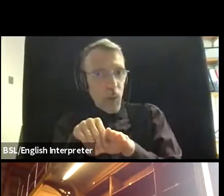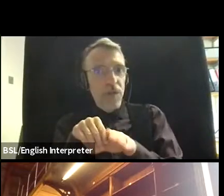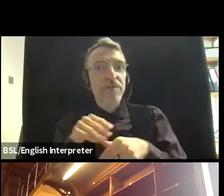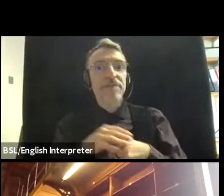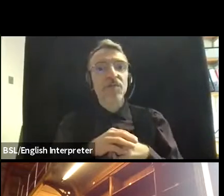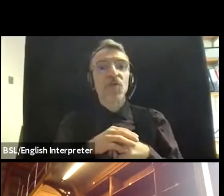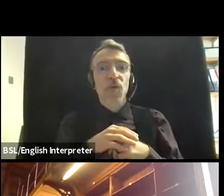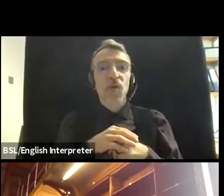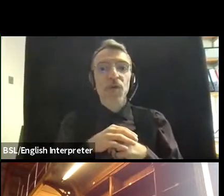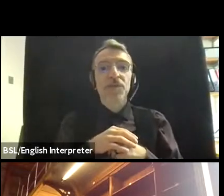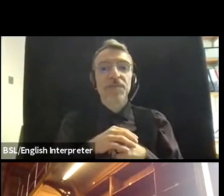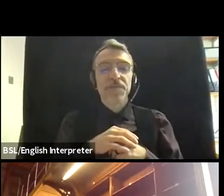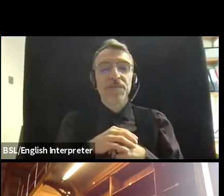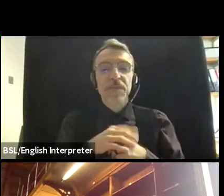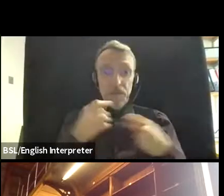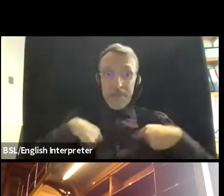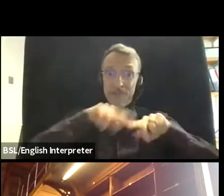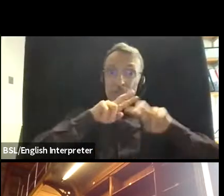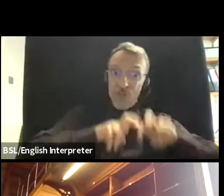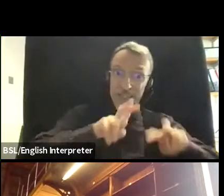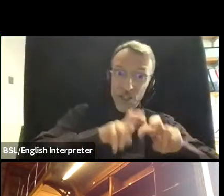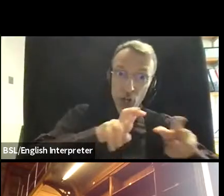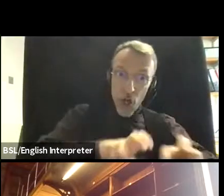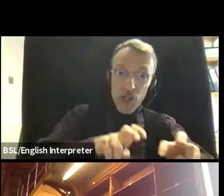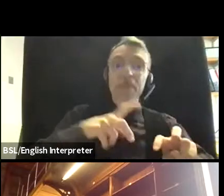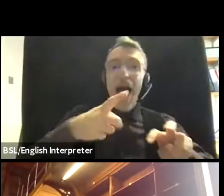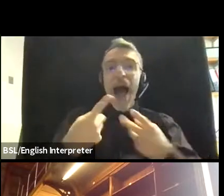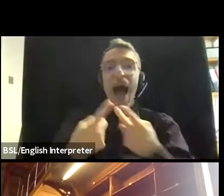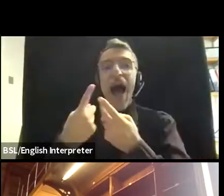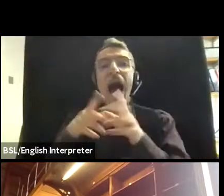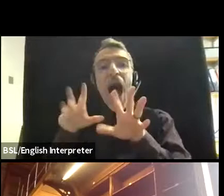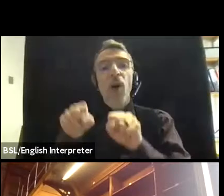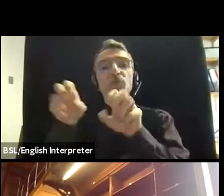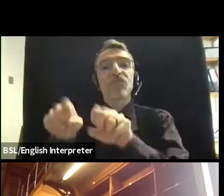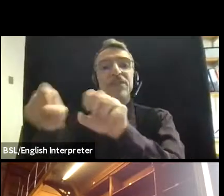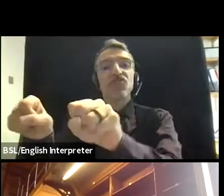both in terms of our research, but also any outreach programs.